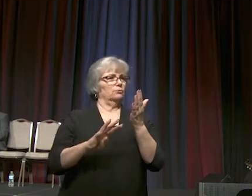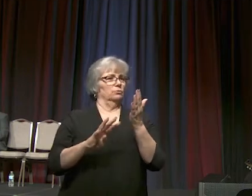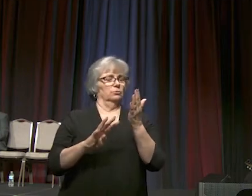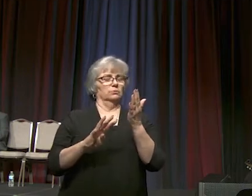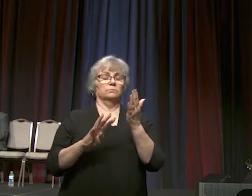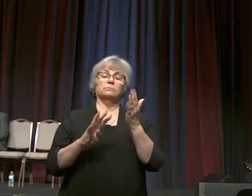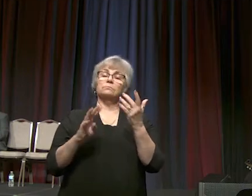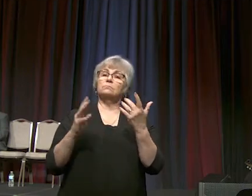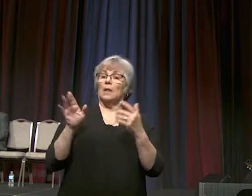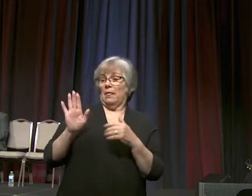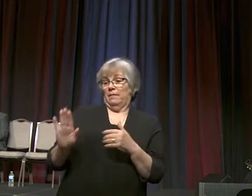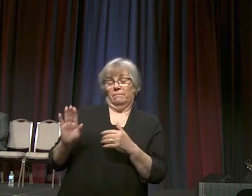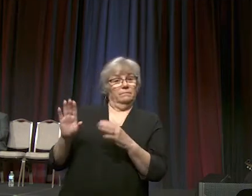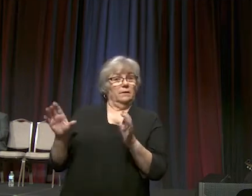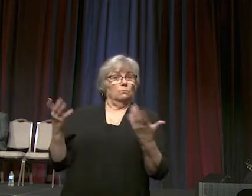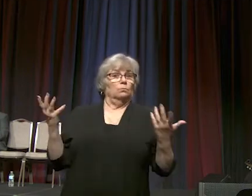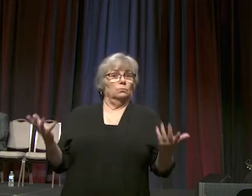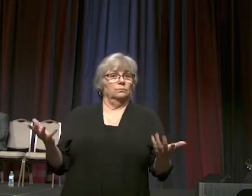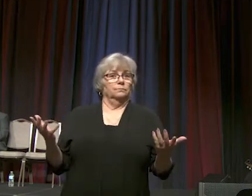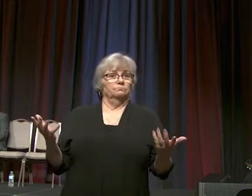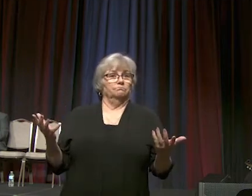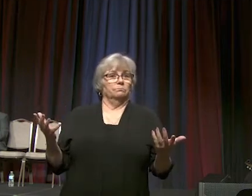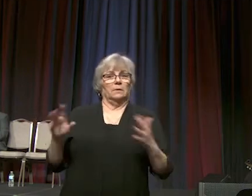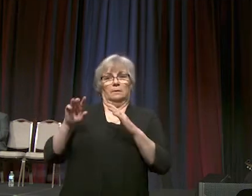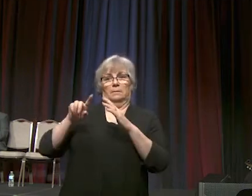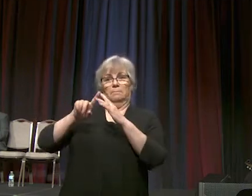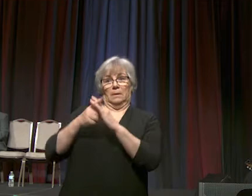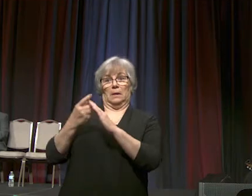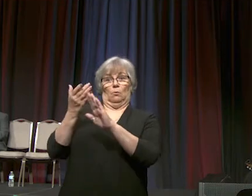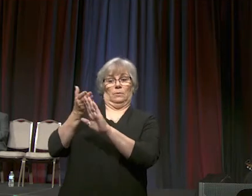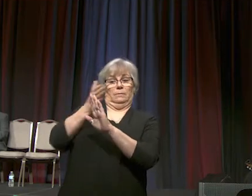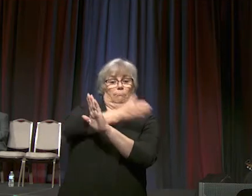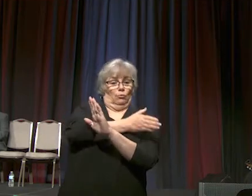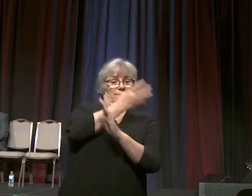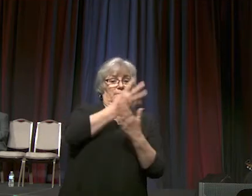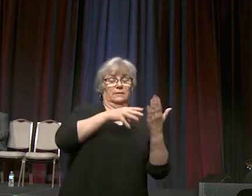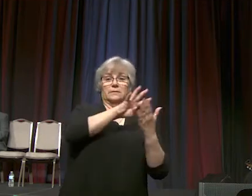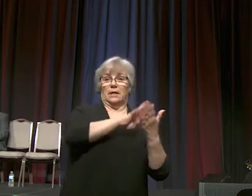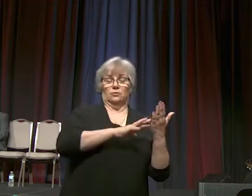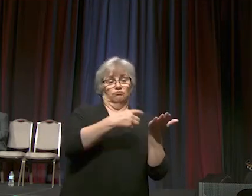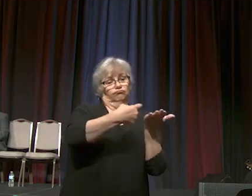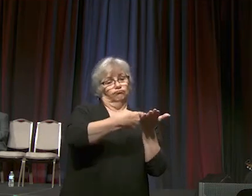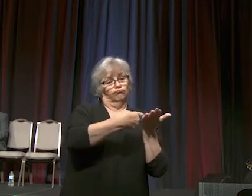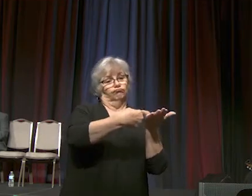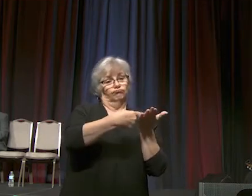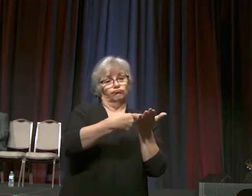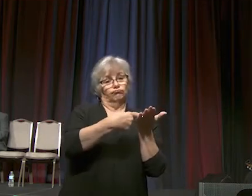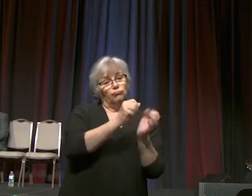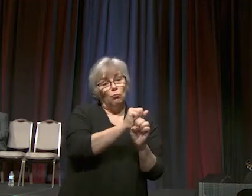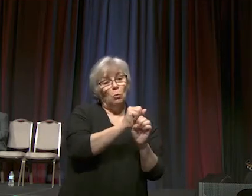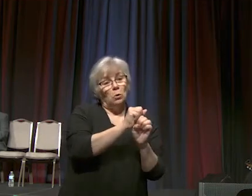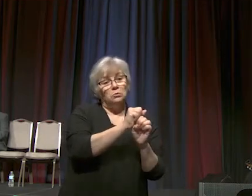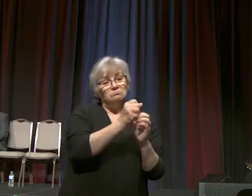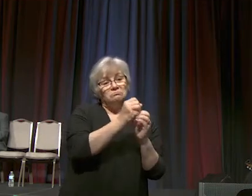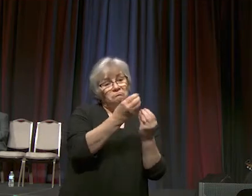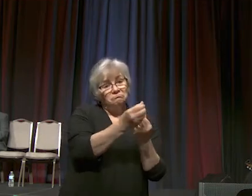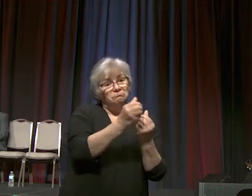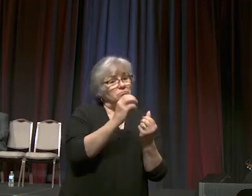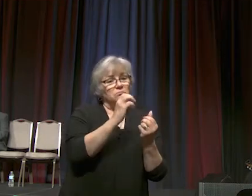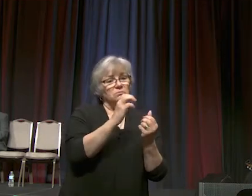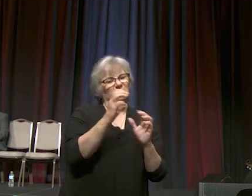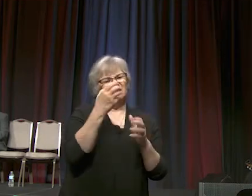What they did was they began with the previous schedule that we had and talked about what worked and what didn't work. And